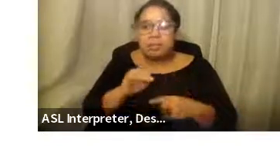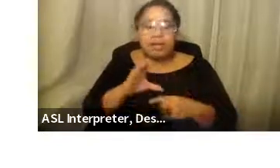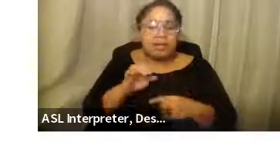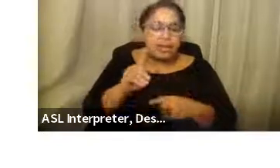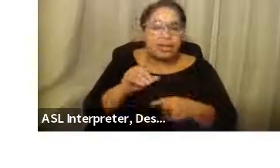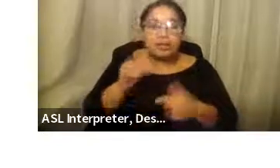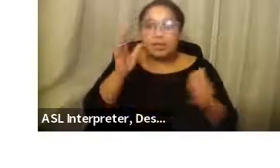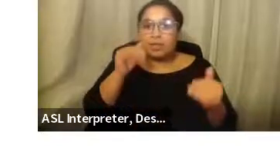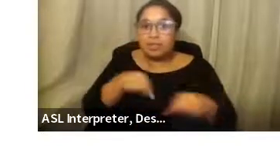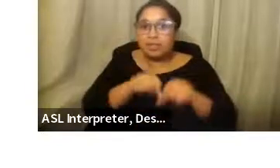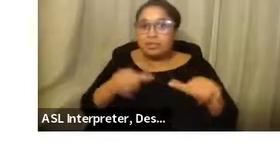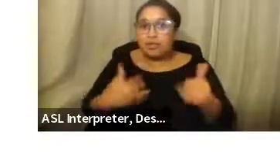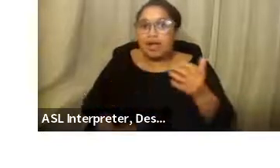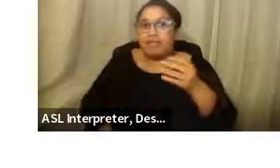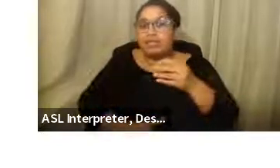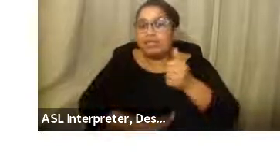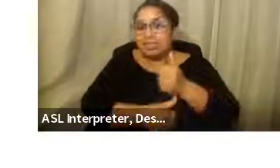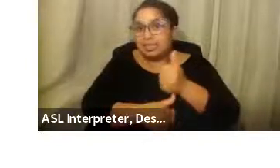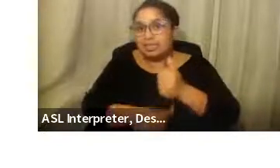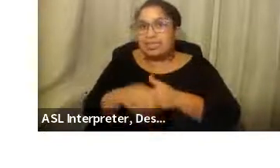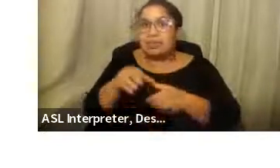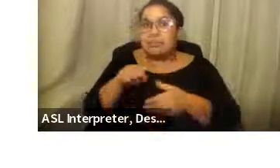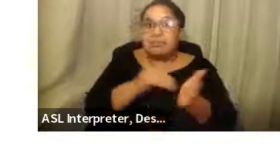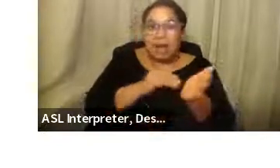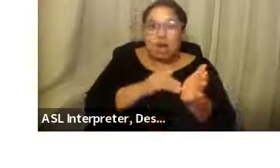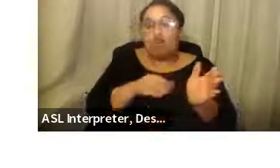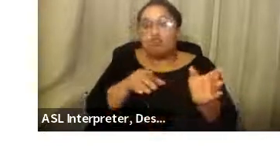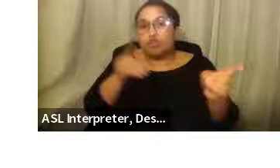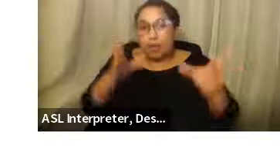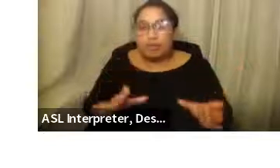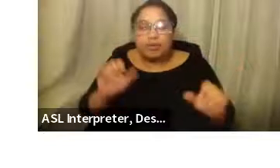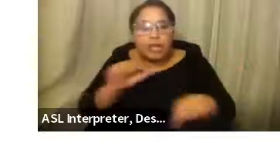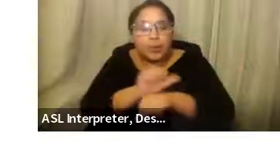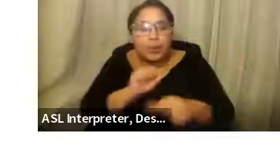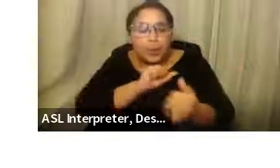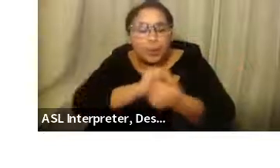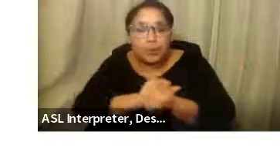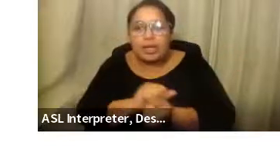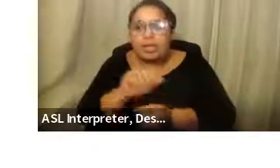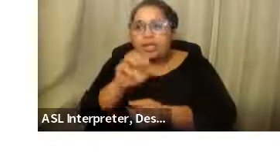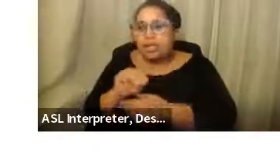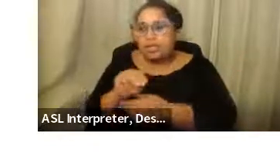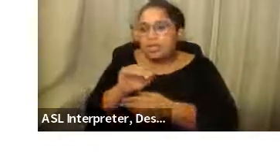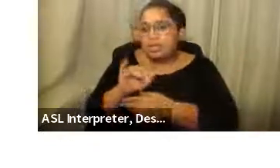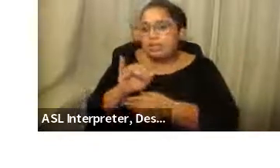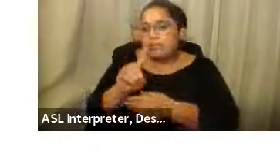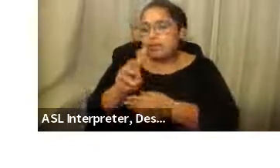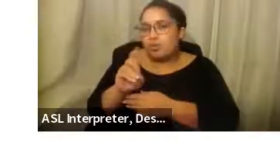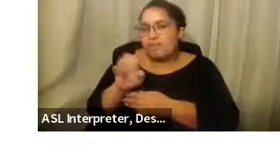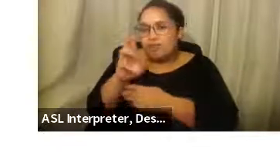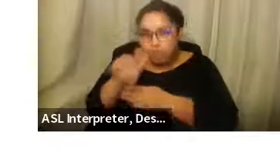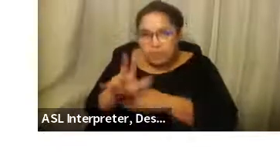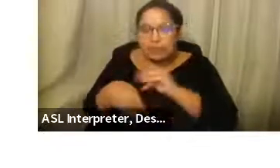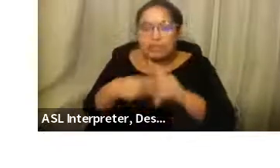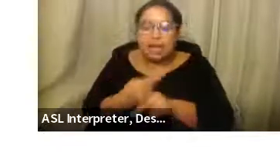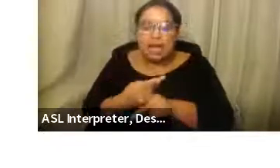an assistant medical director. They would be able to work with, if it's the midwifery community, on what